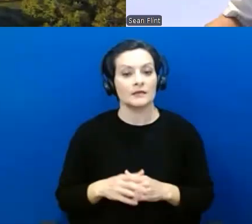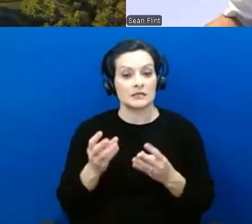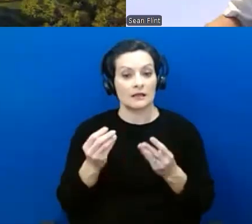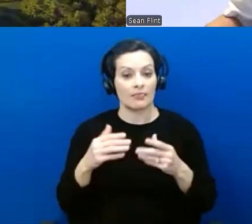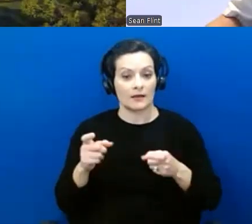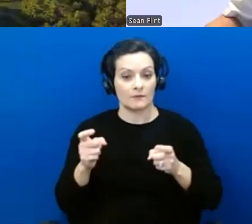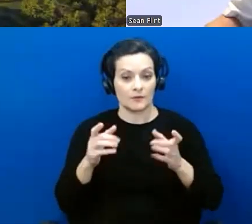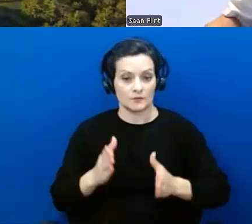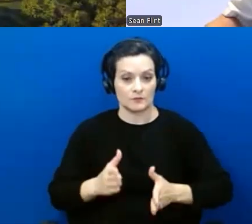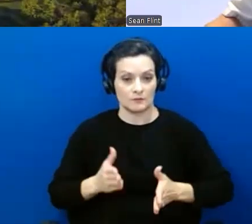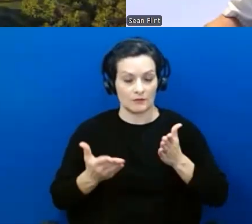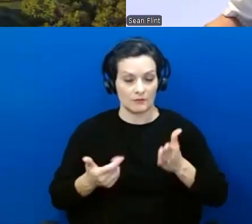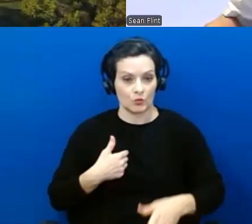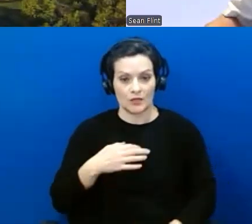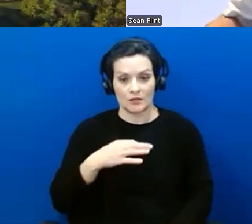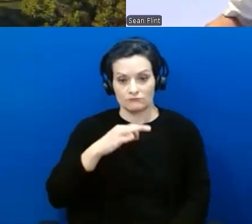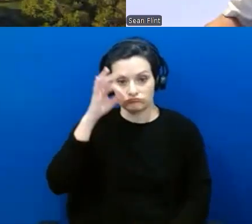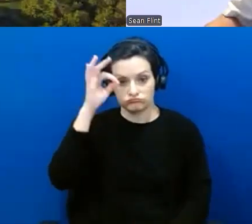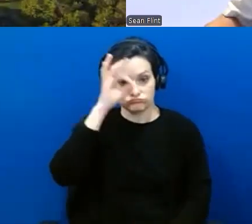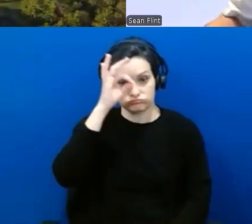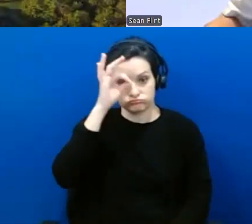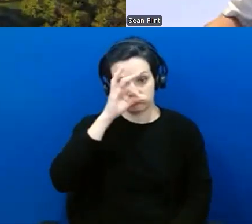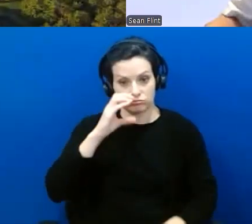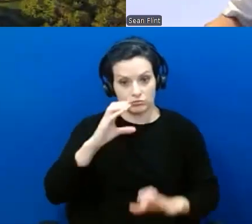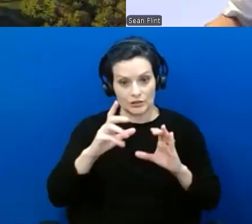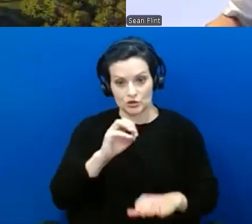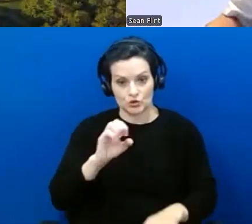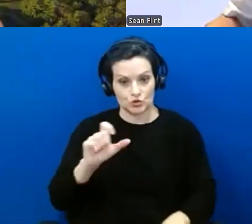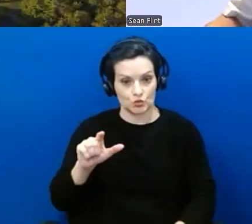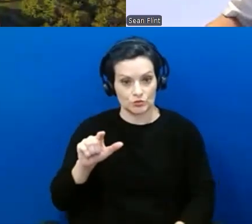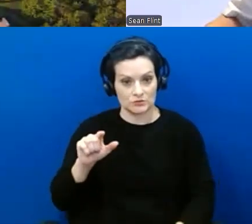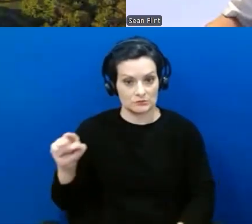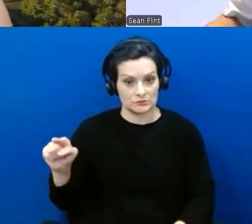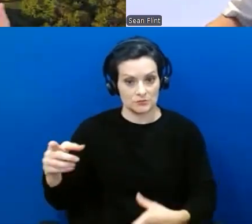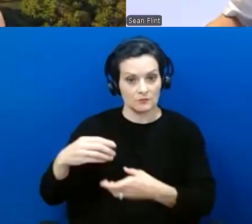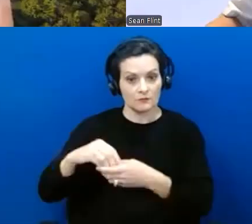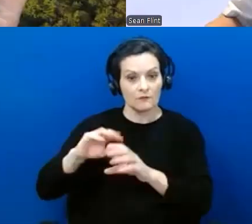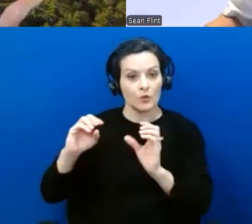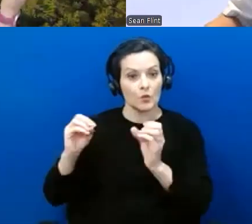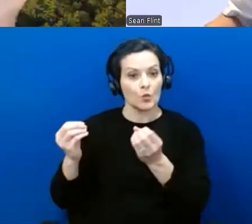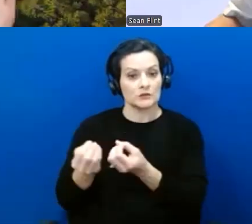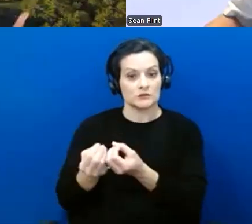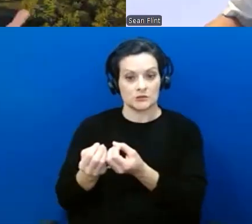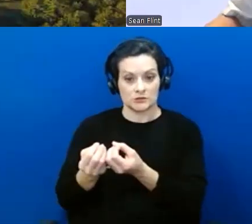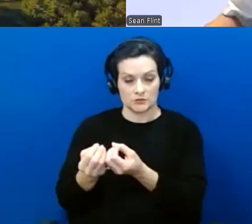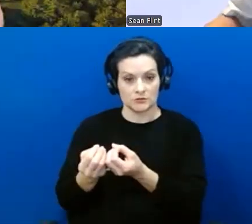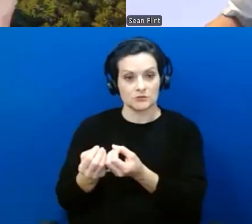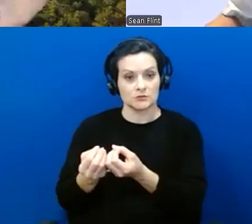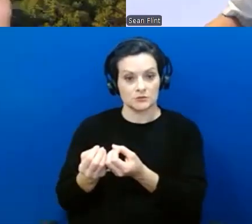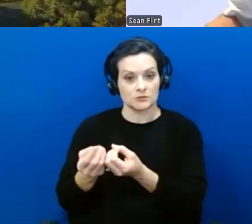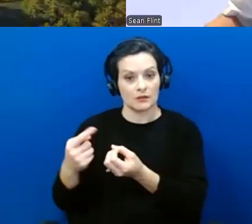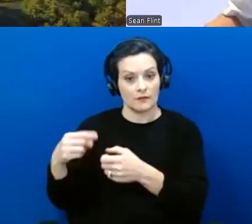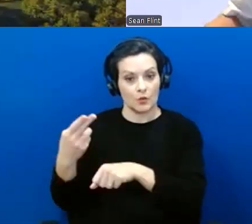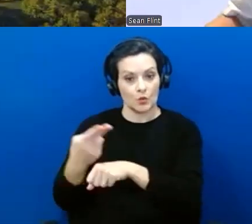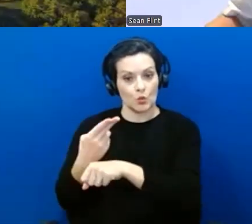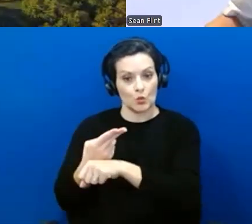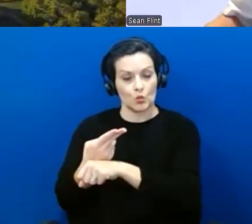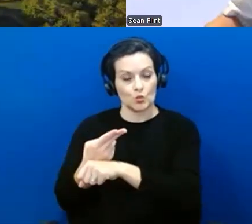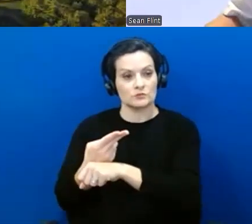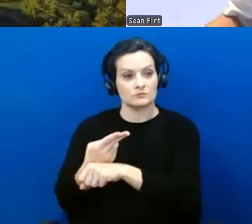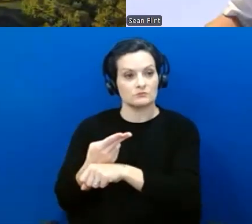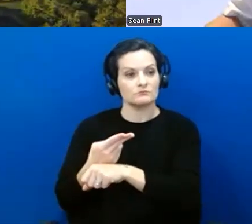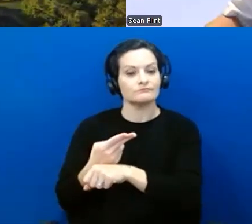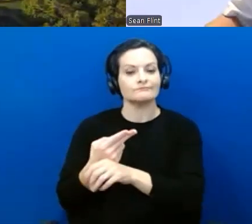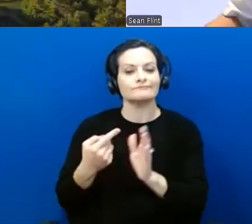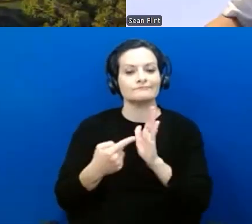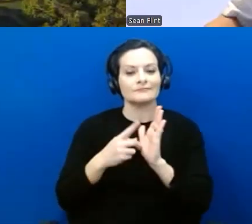not be aware of some of the communication tools that other folks within our organizations or agencies are using, similar to how Ethan is using social